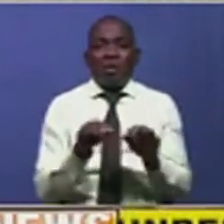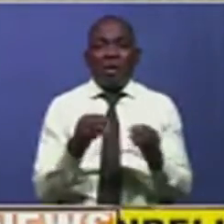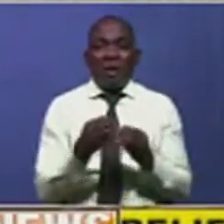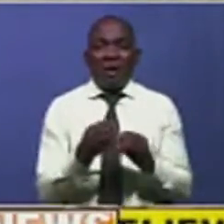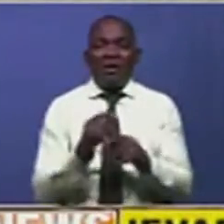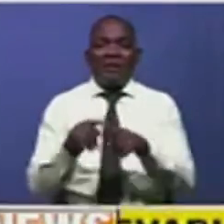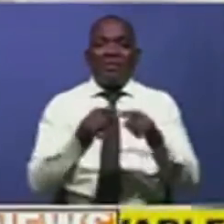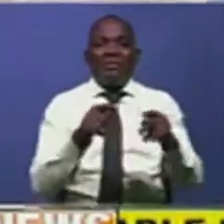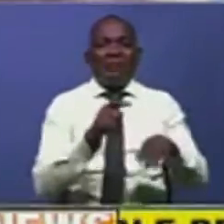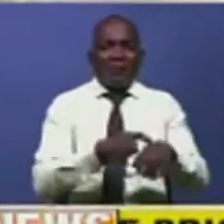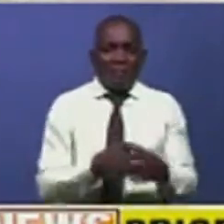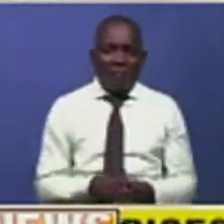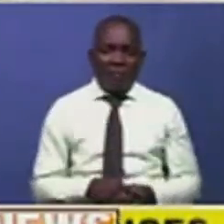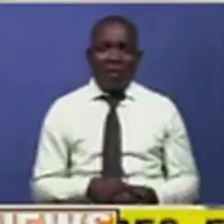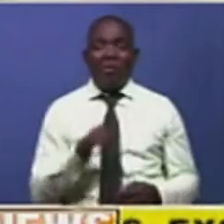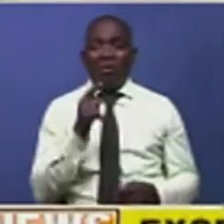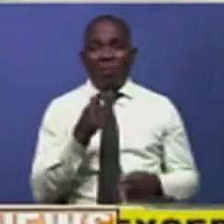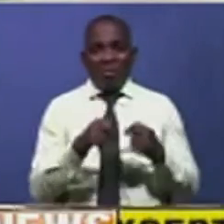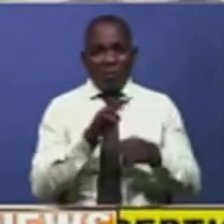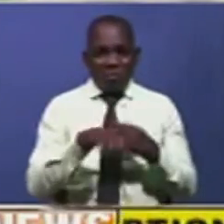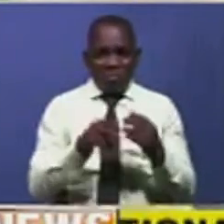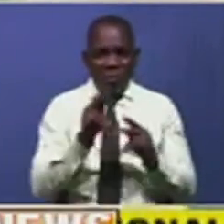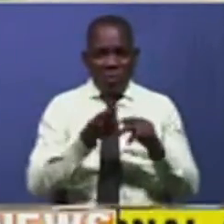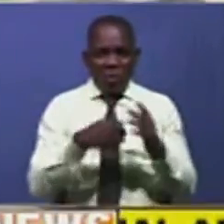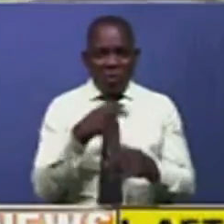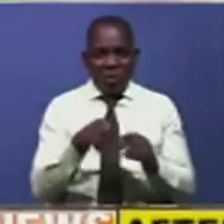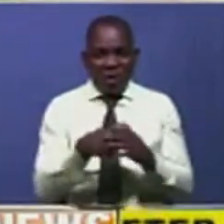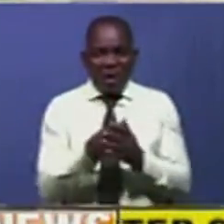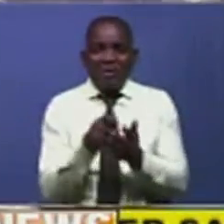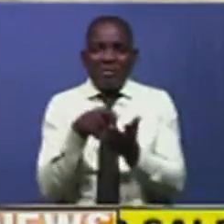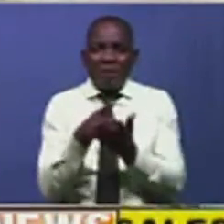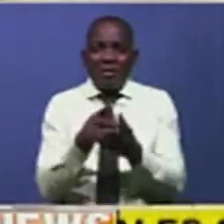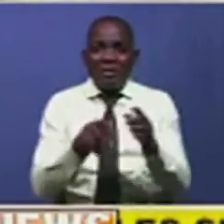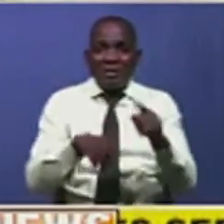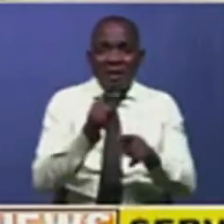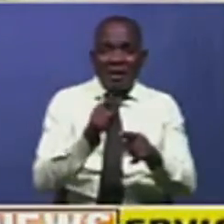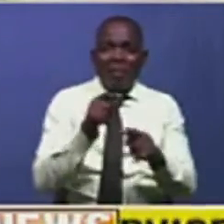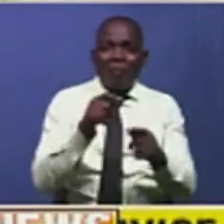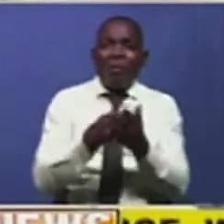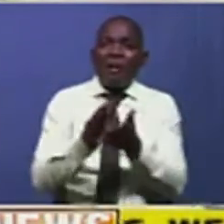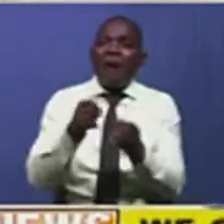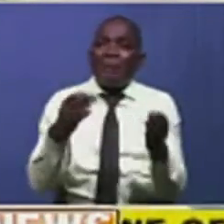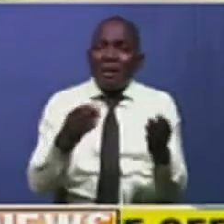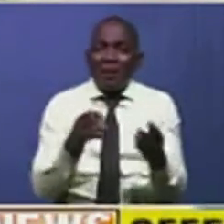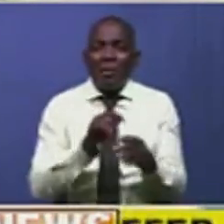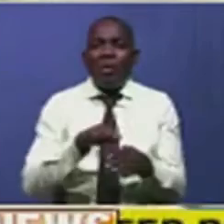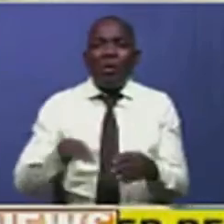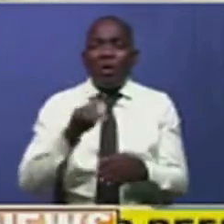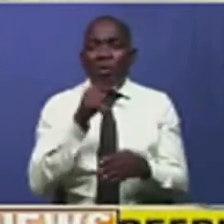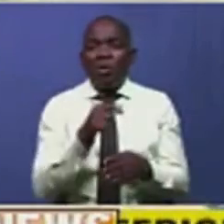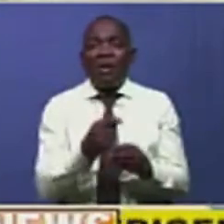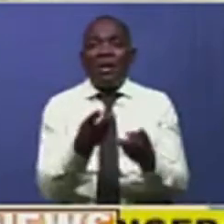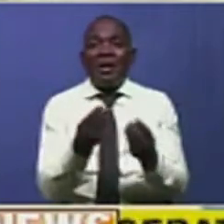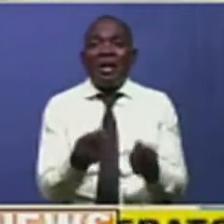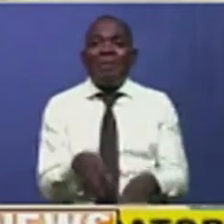in different towns. Main concern has been payment of compensation to their crops,